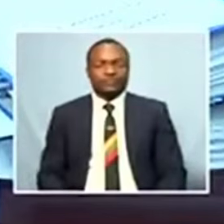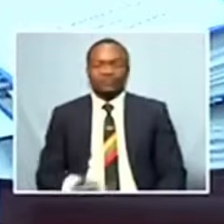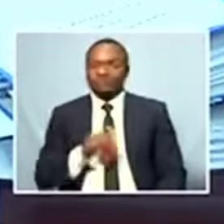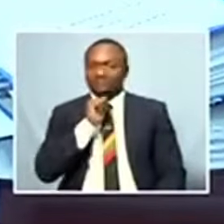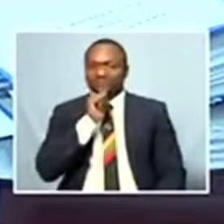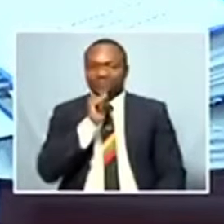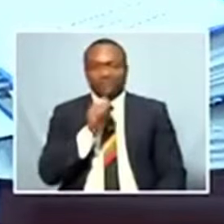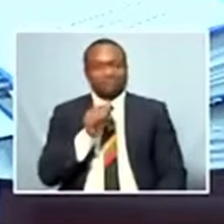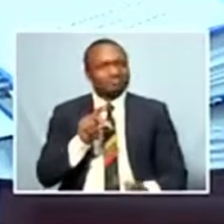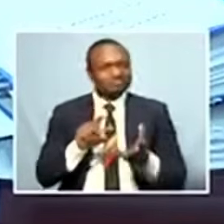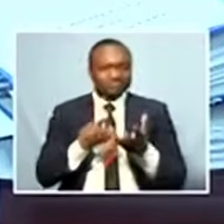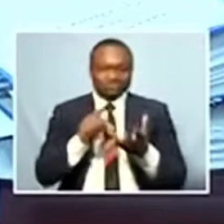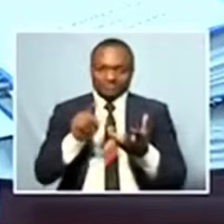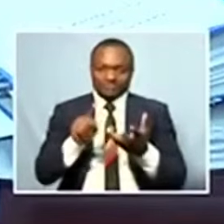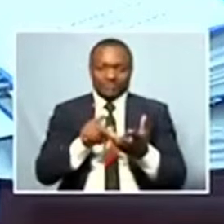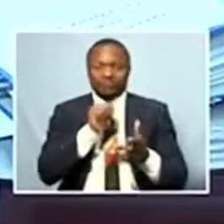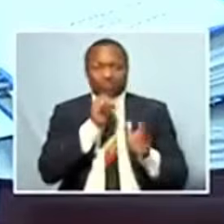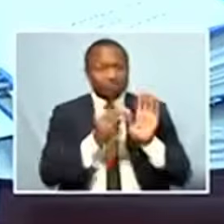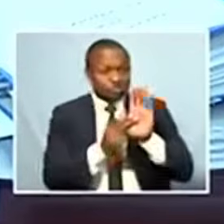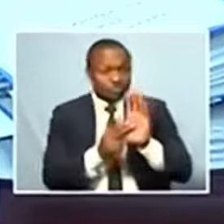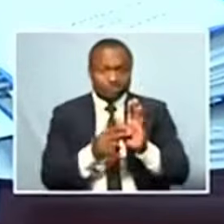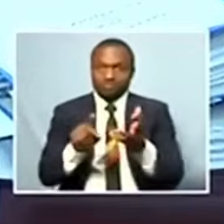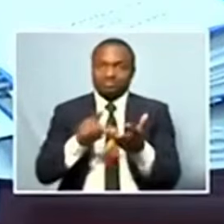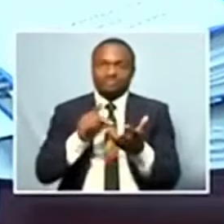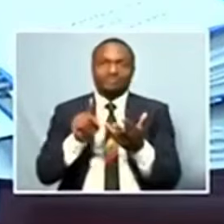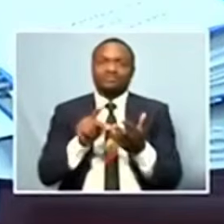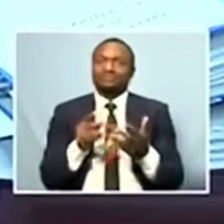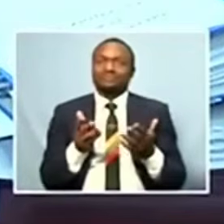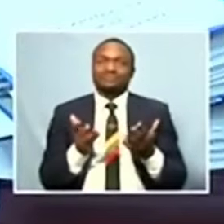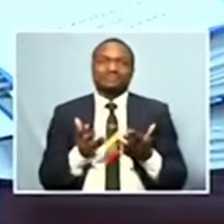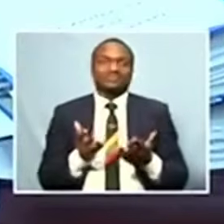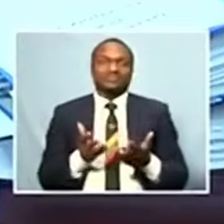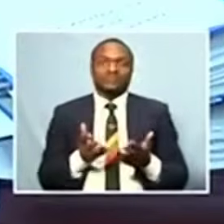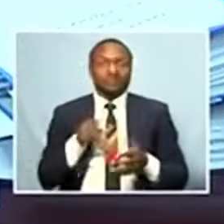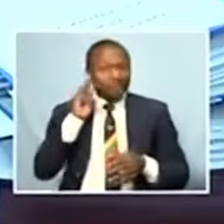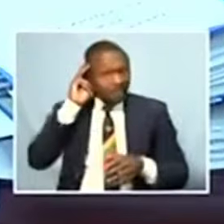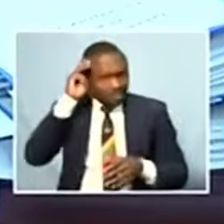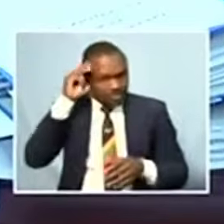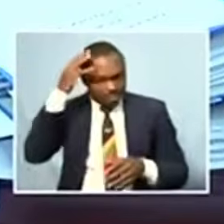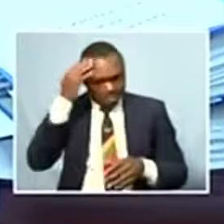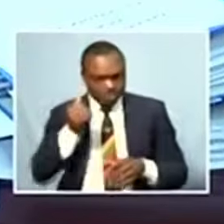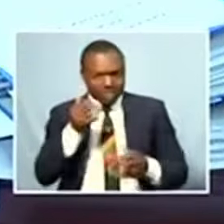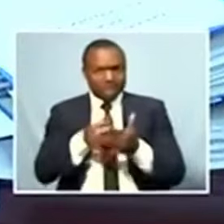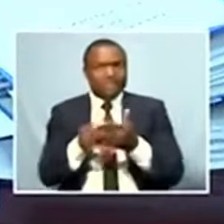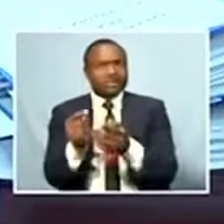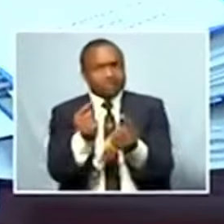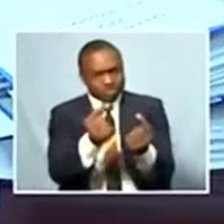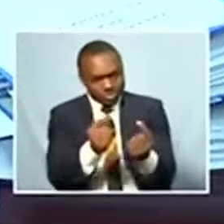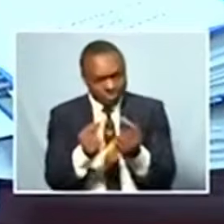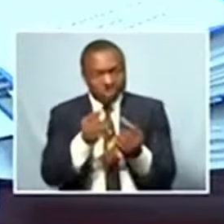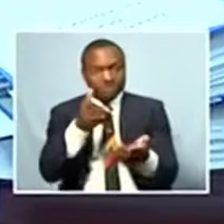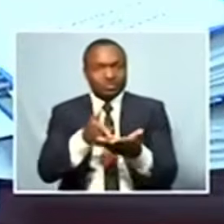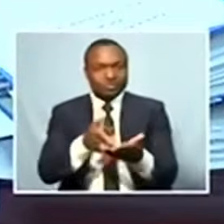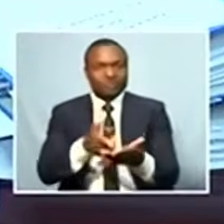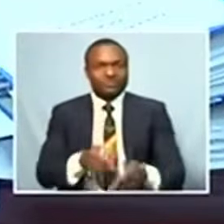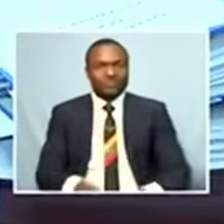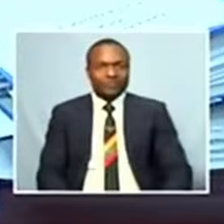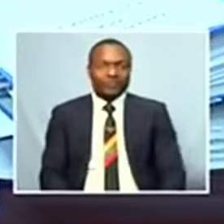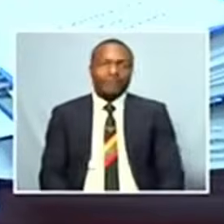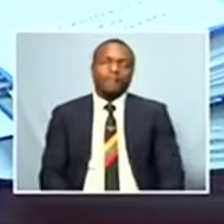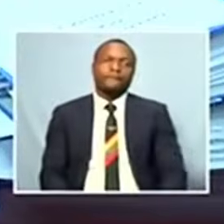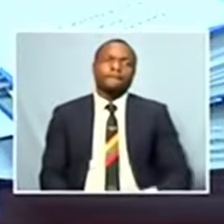a priority. It does not appear to be a priority for the ministry. Why is this the case?